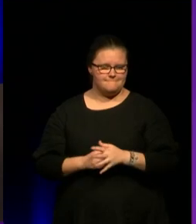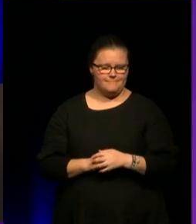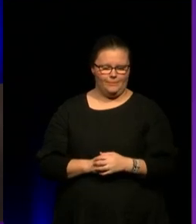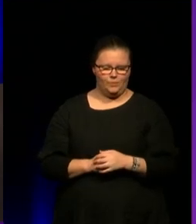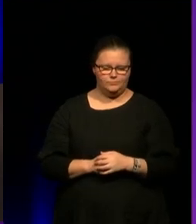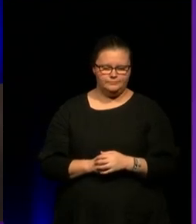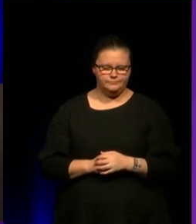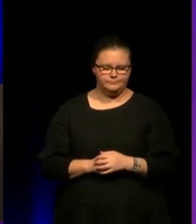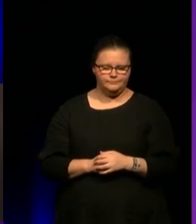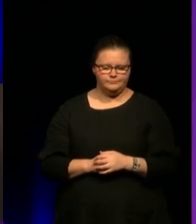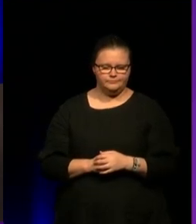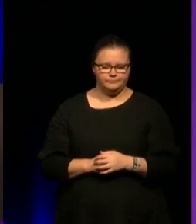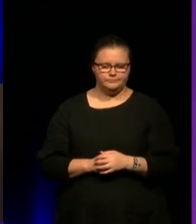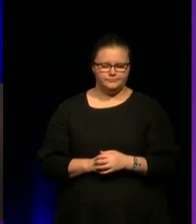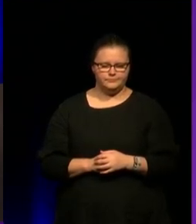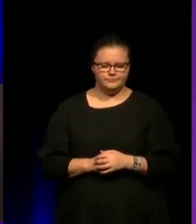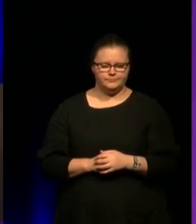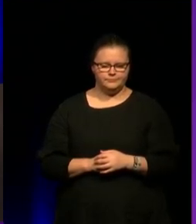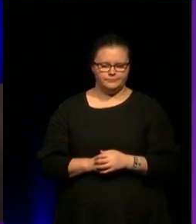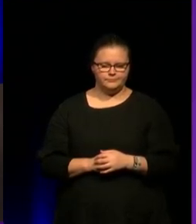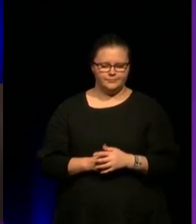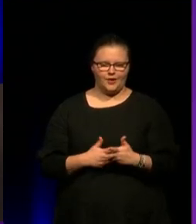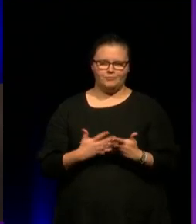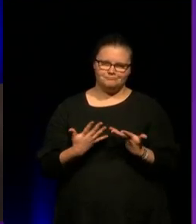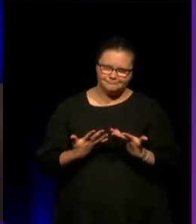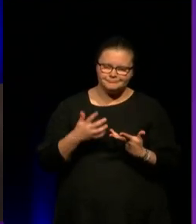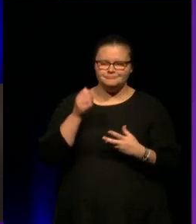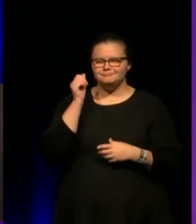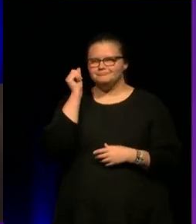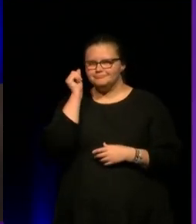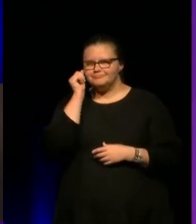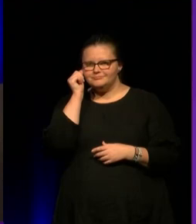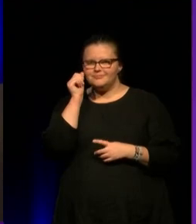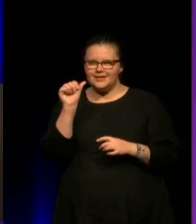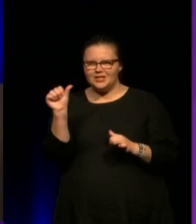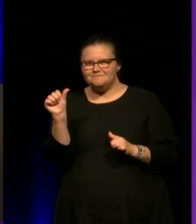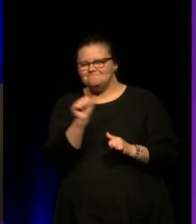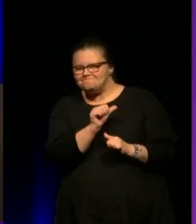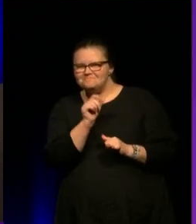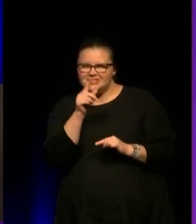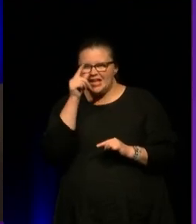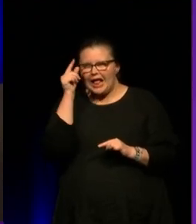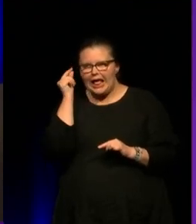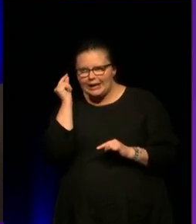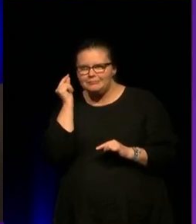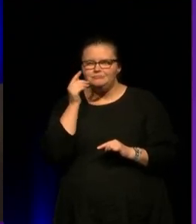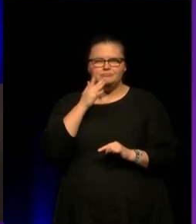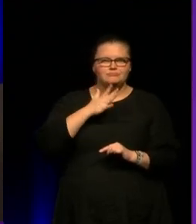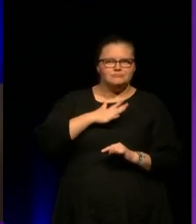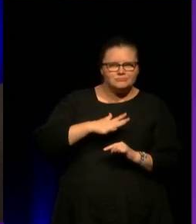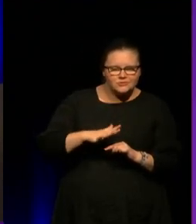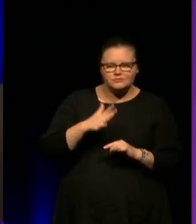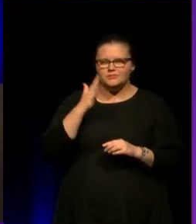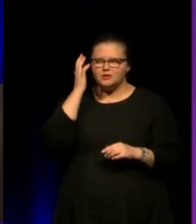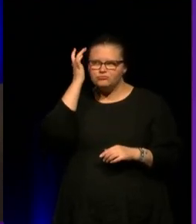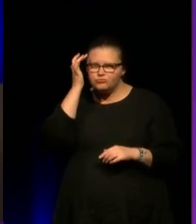you know, we are aware of this and the need to do this. We want to do that thoughtfully and at the right time for